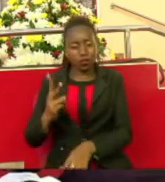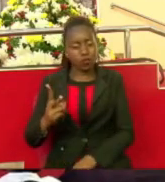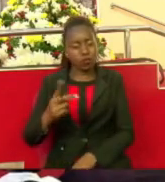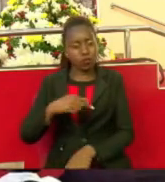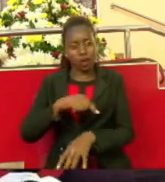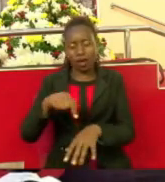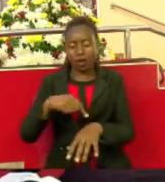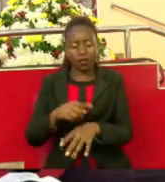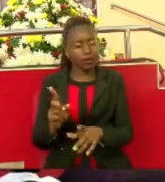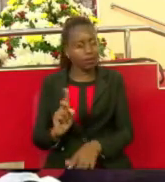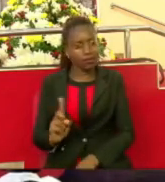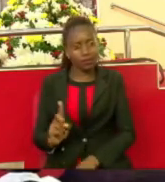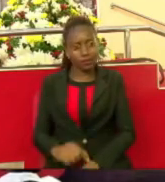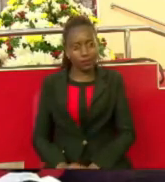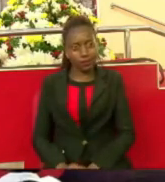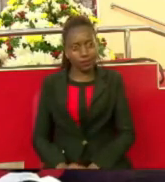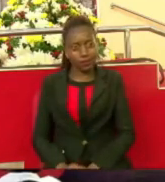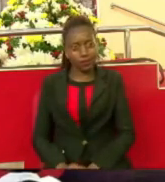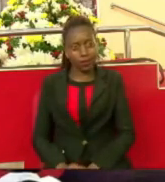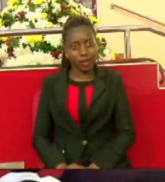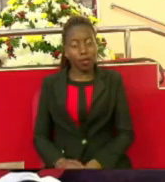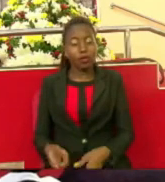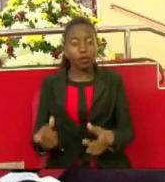Let us teach them from the moment they are born,